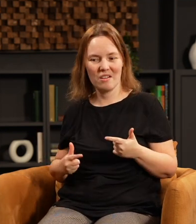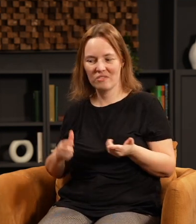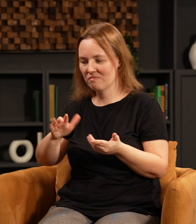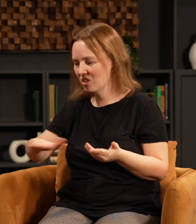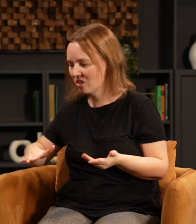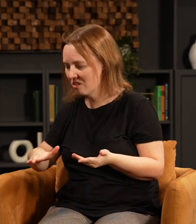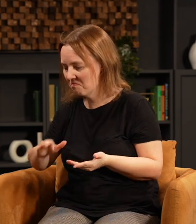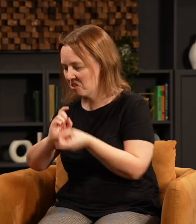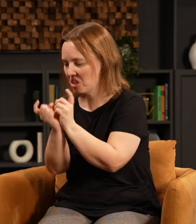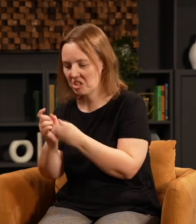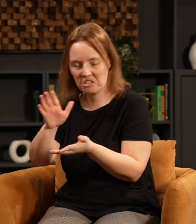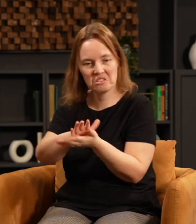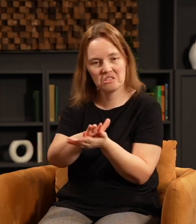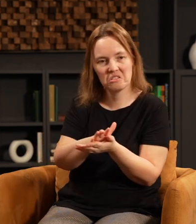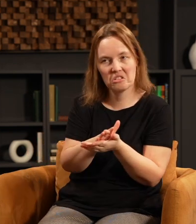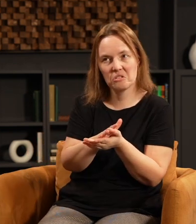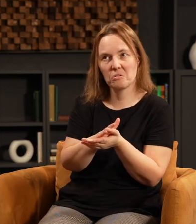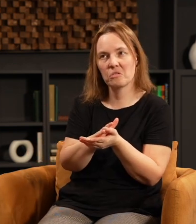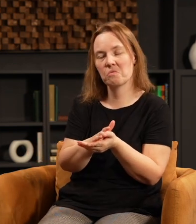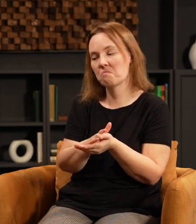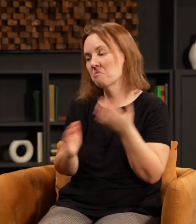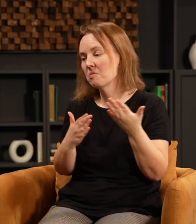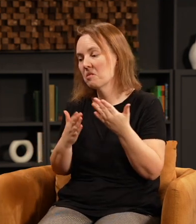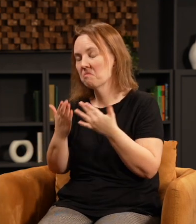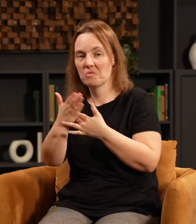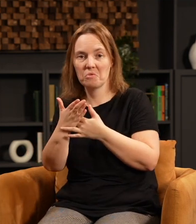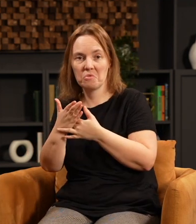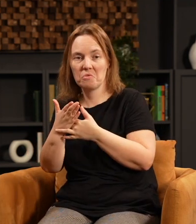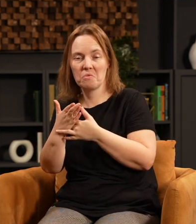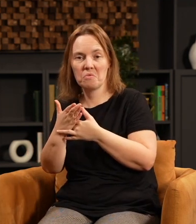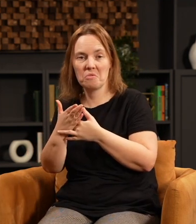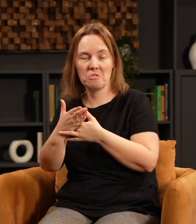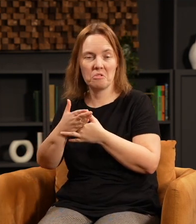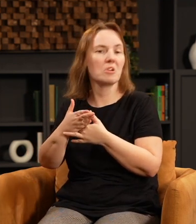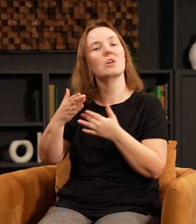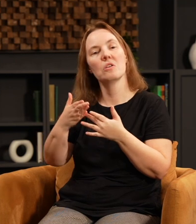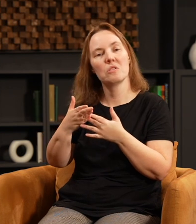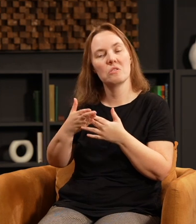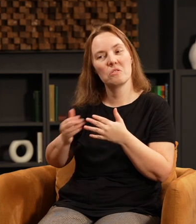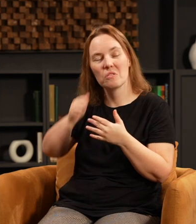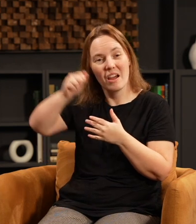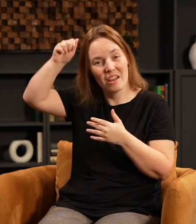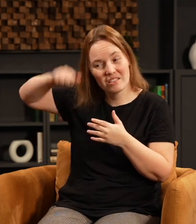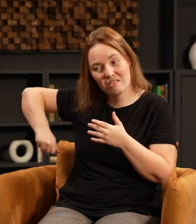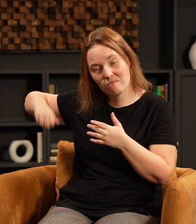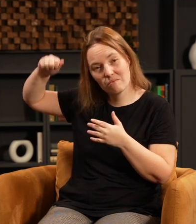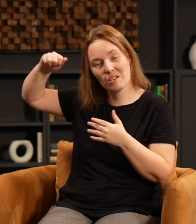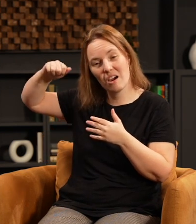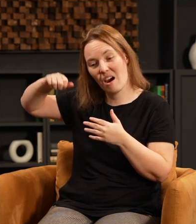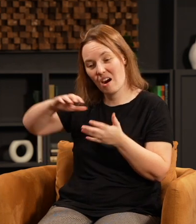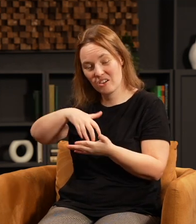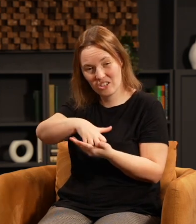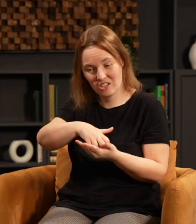and some of the fears that come along with that. It may be through puberty. We're seeing it manifested in our culture today. Our children are most vulnerable